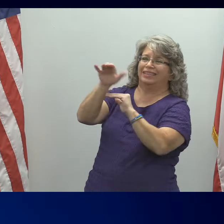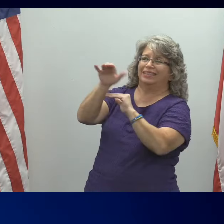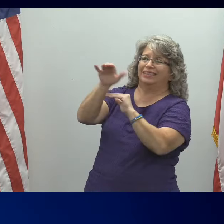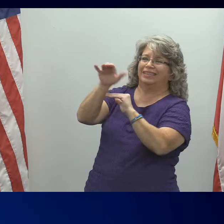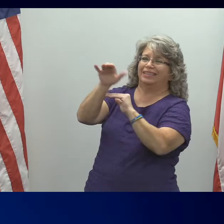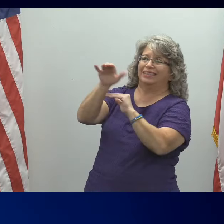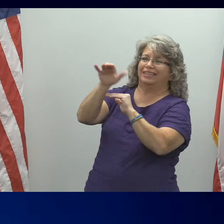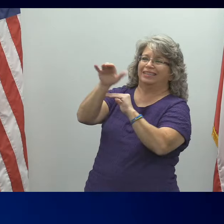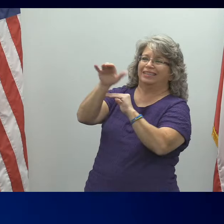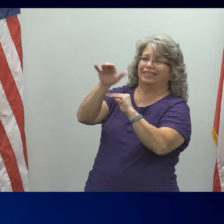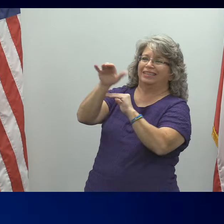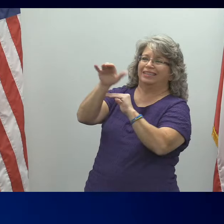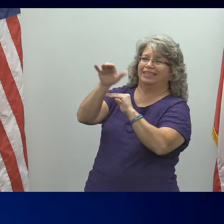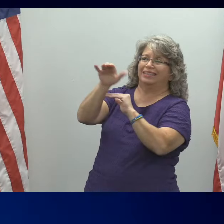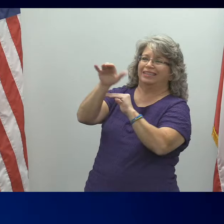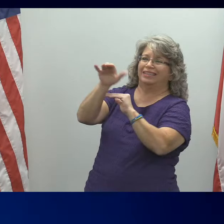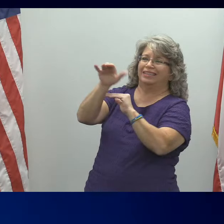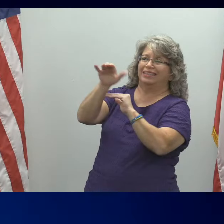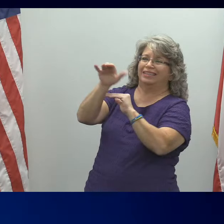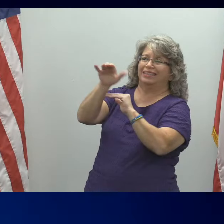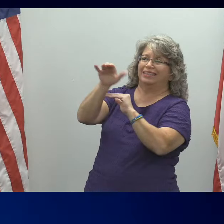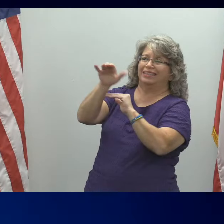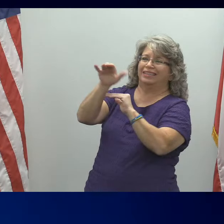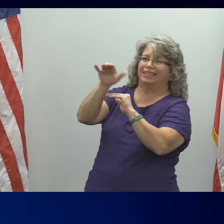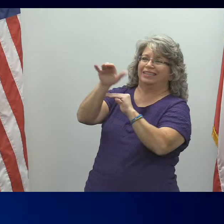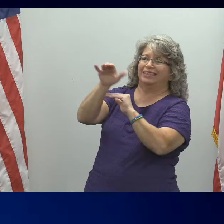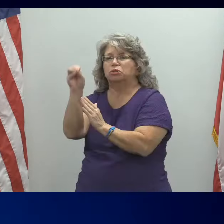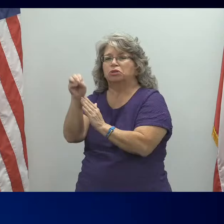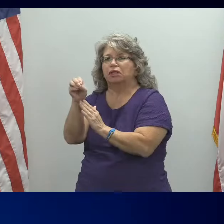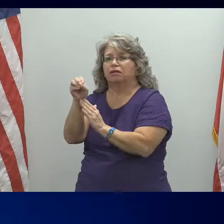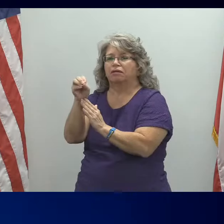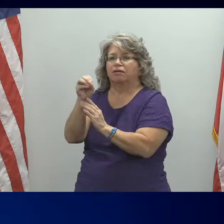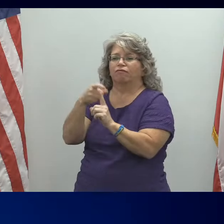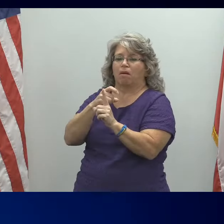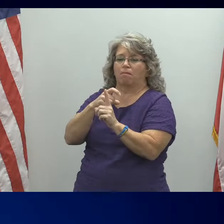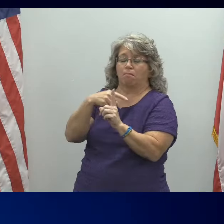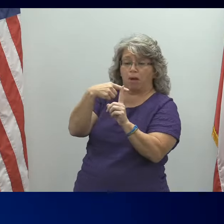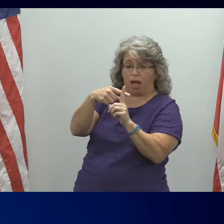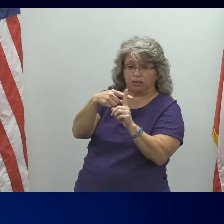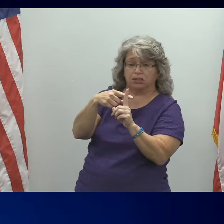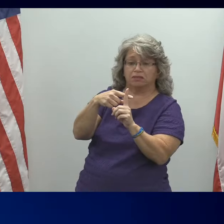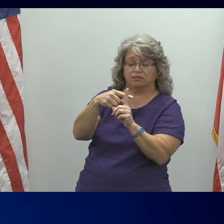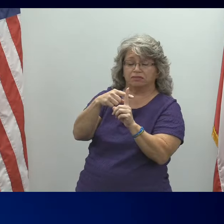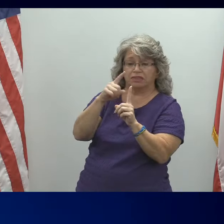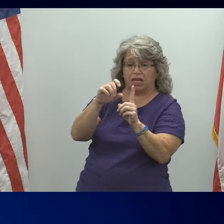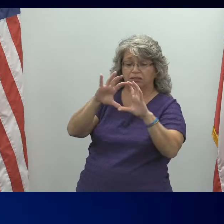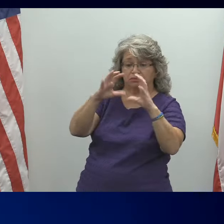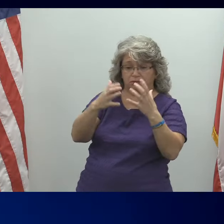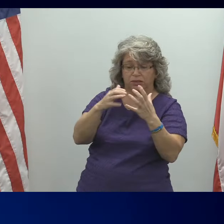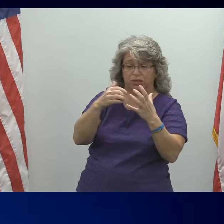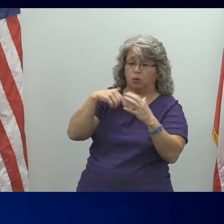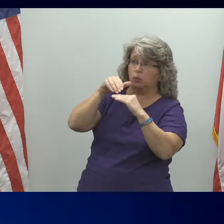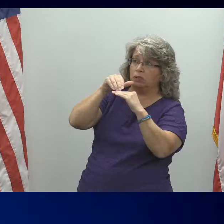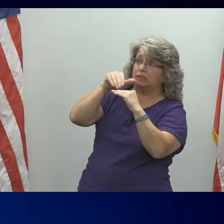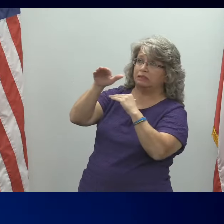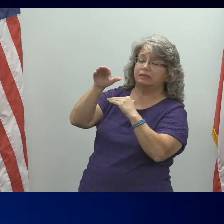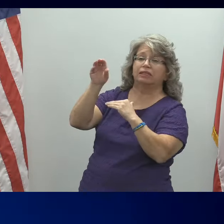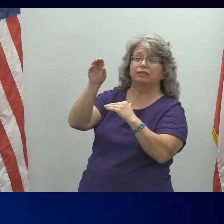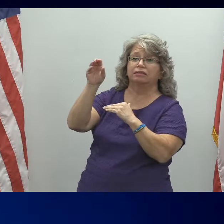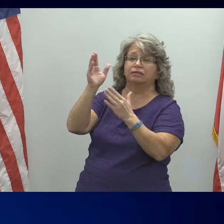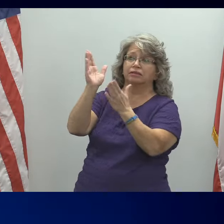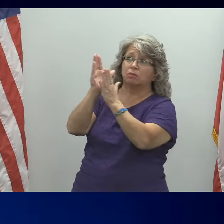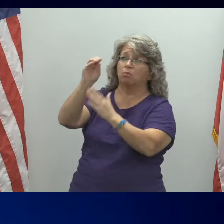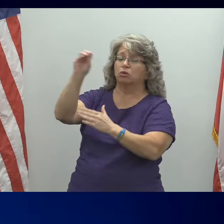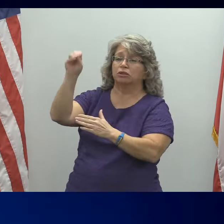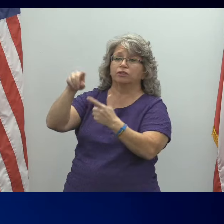our positive COVID results, and so very small numbers, but we know that 99.9% of all cases in the